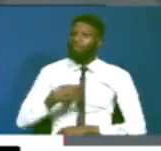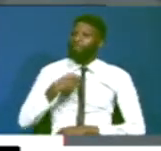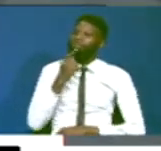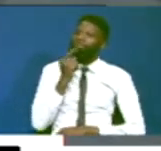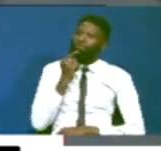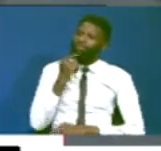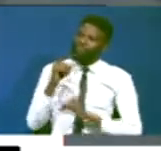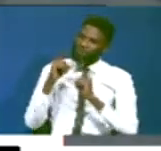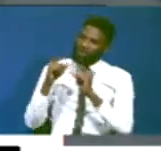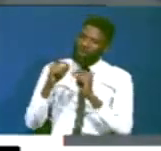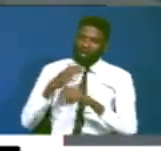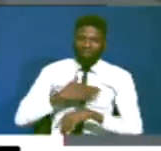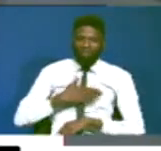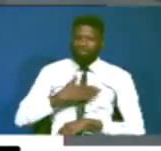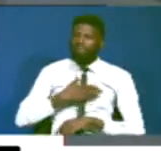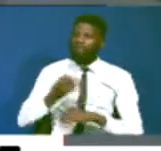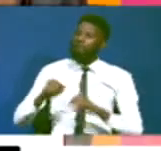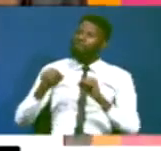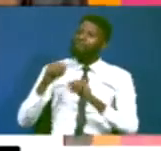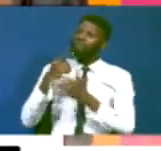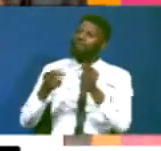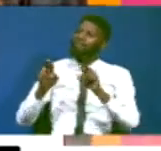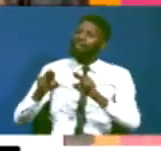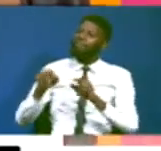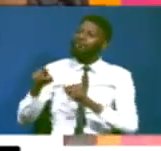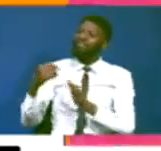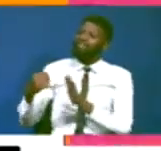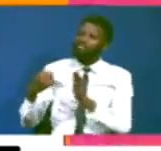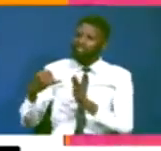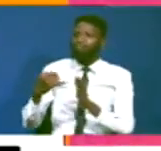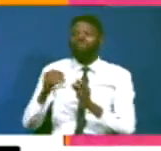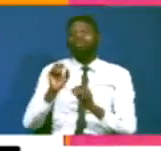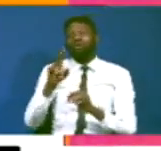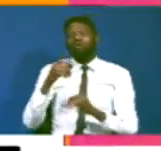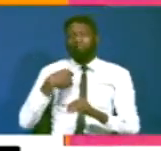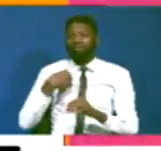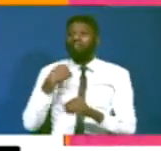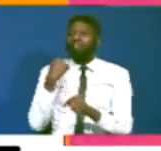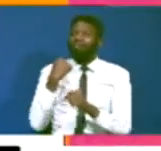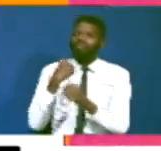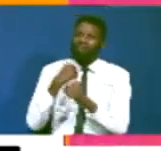else happens in this industry? And then I got the opportunity to work in every department. And